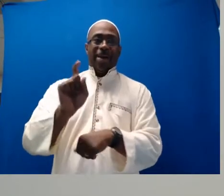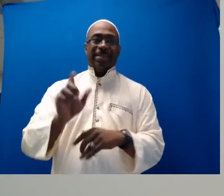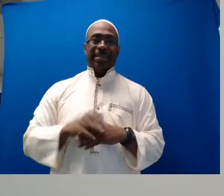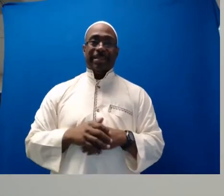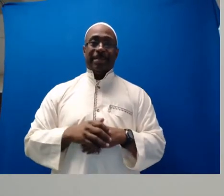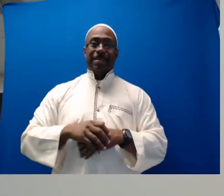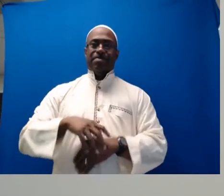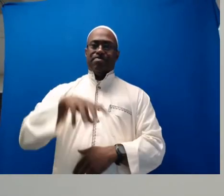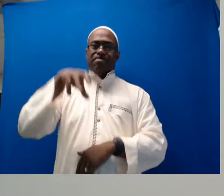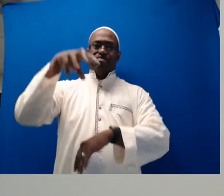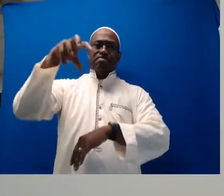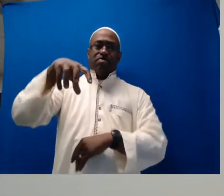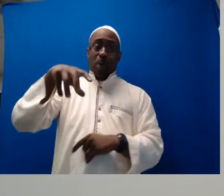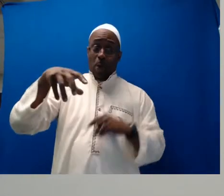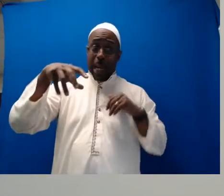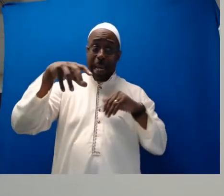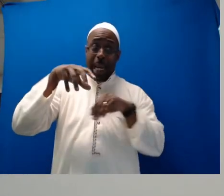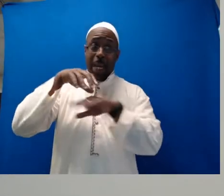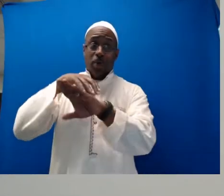what we're supposed to do.